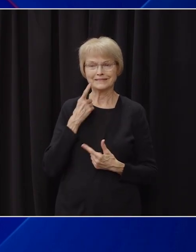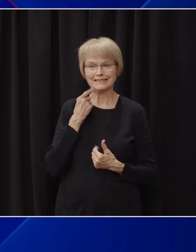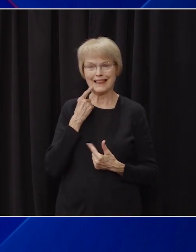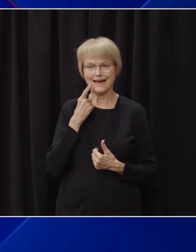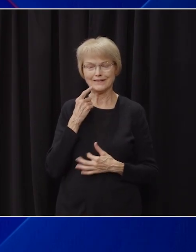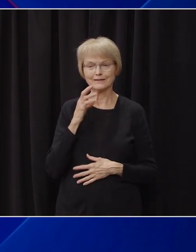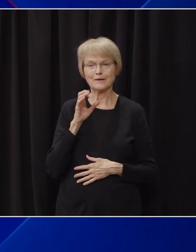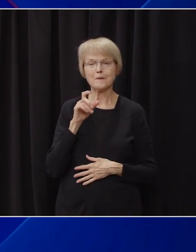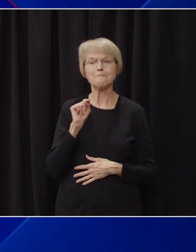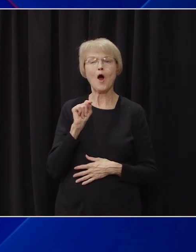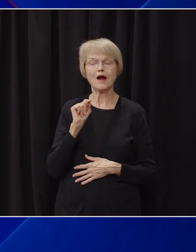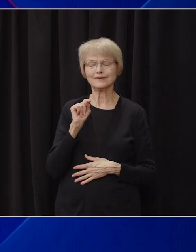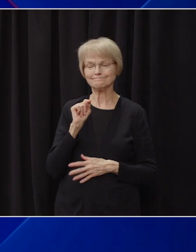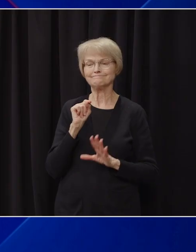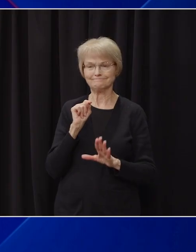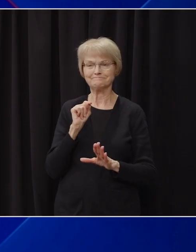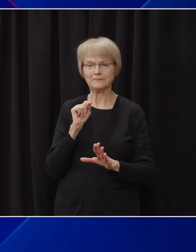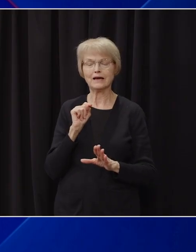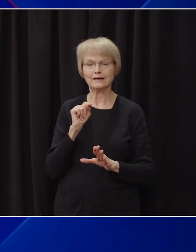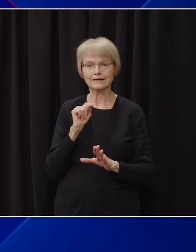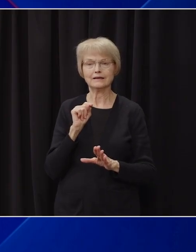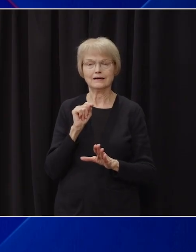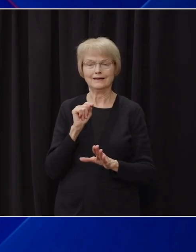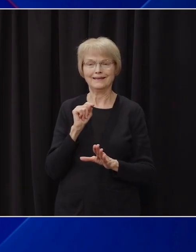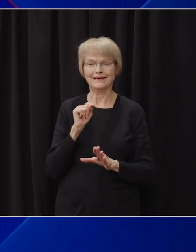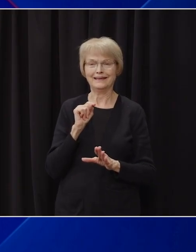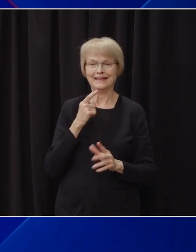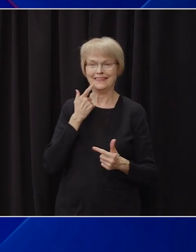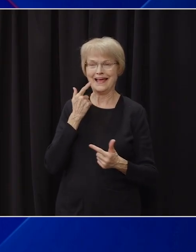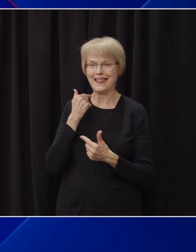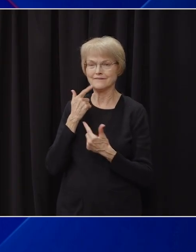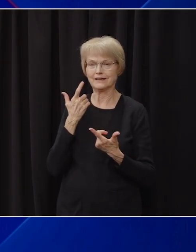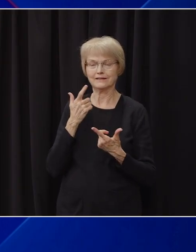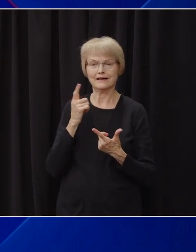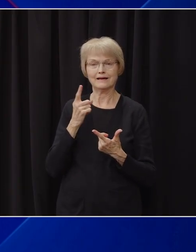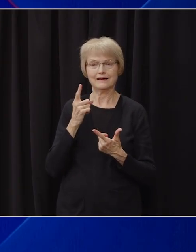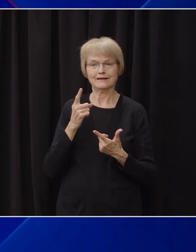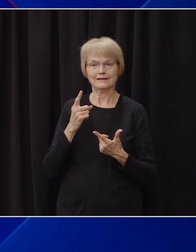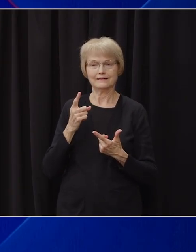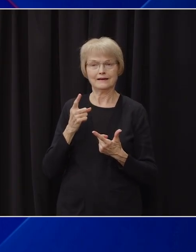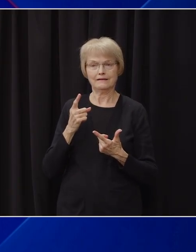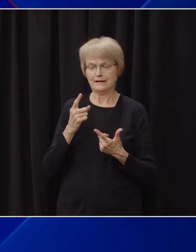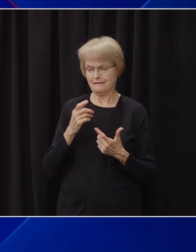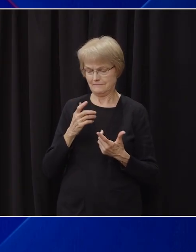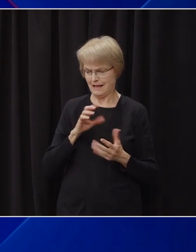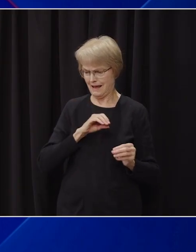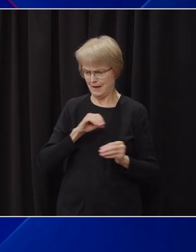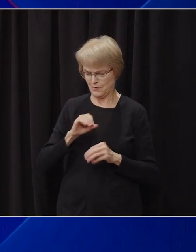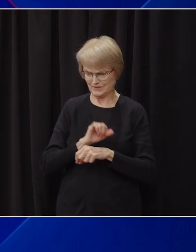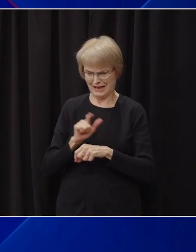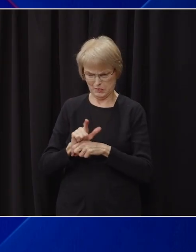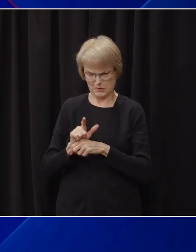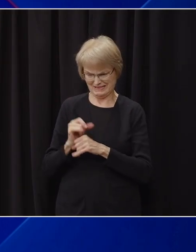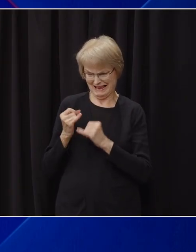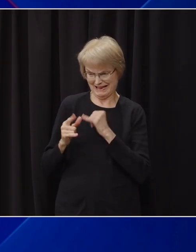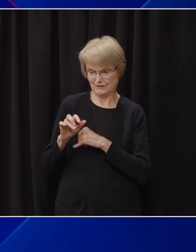Yeah, I'll start, but I've only lived in St. Louis since end of